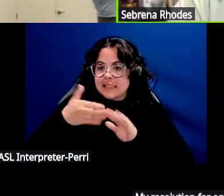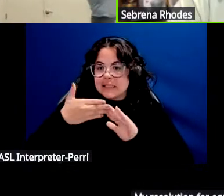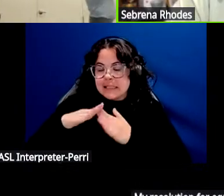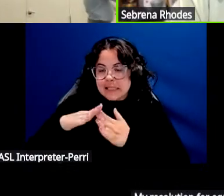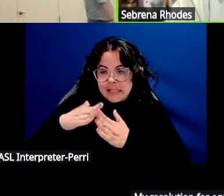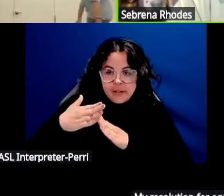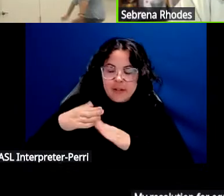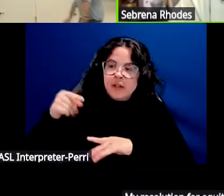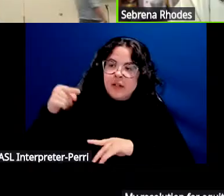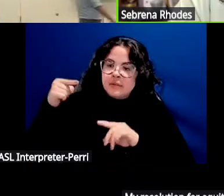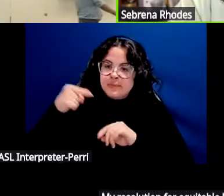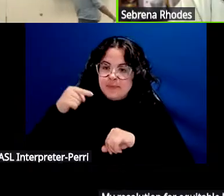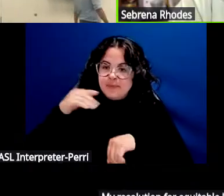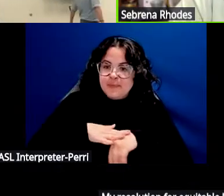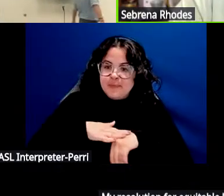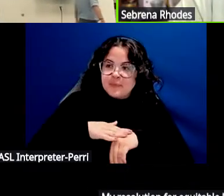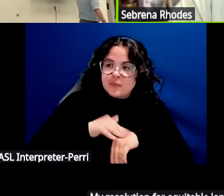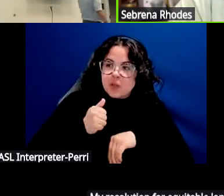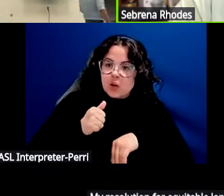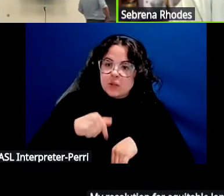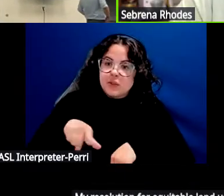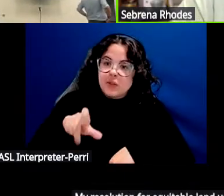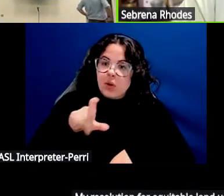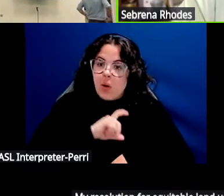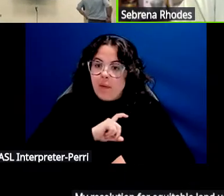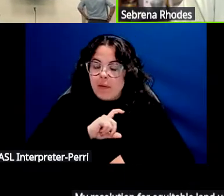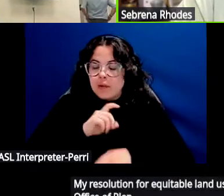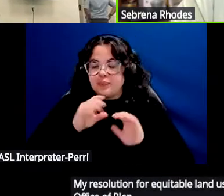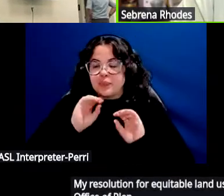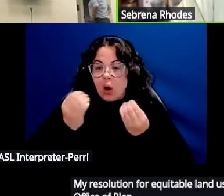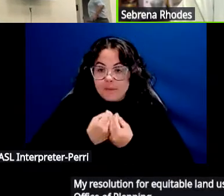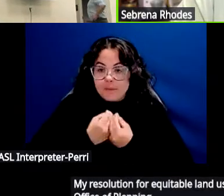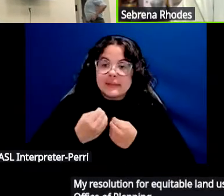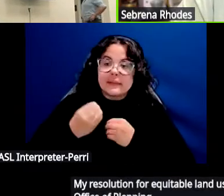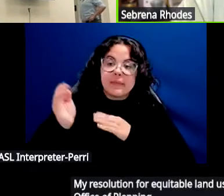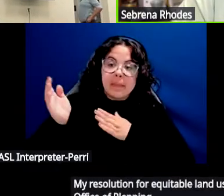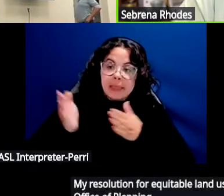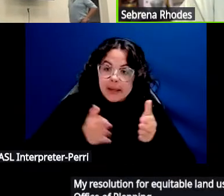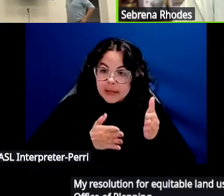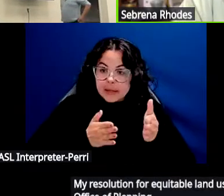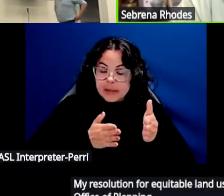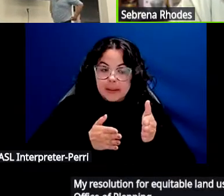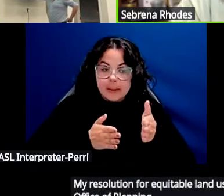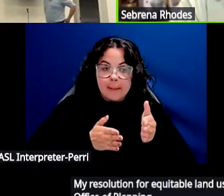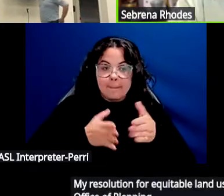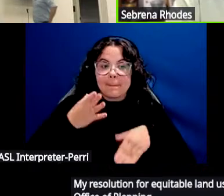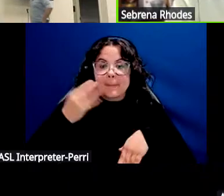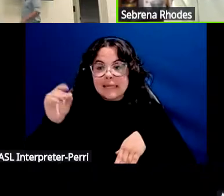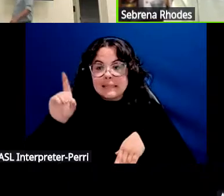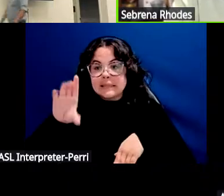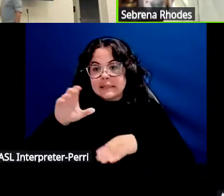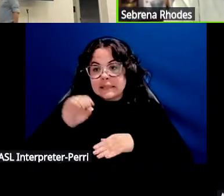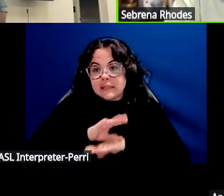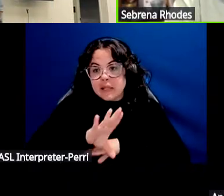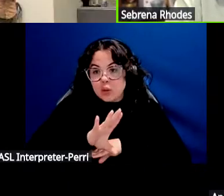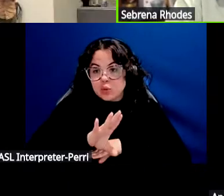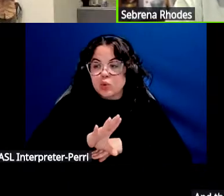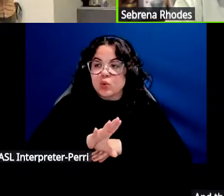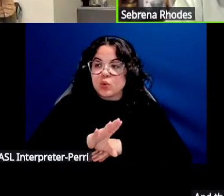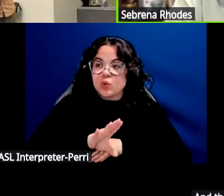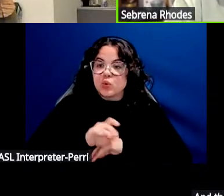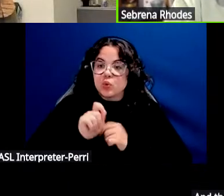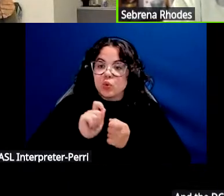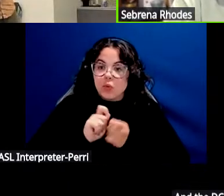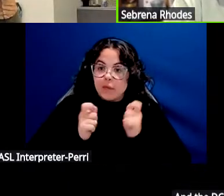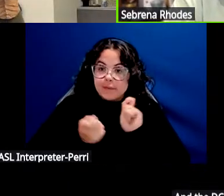This resolution calls on the Office of Planning and the DC Council to revise